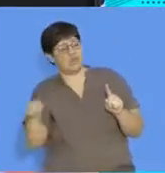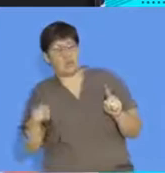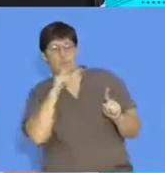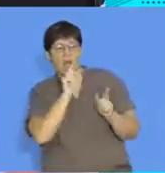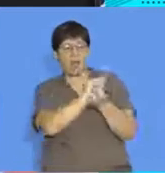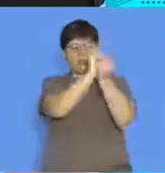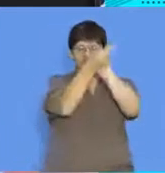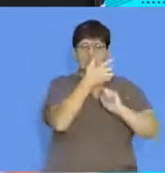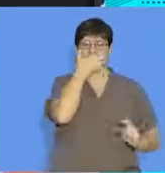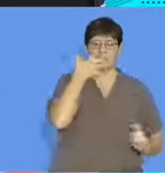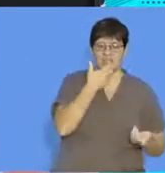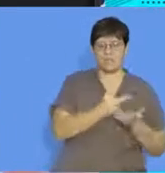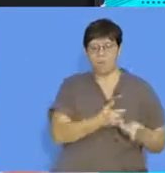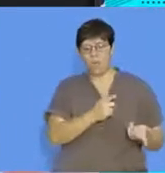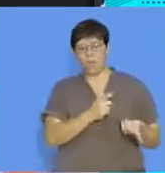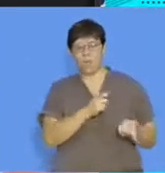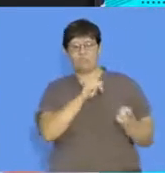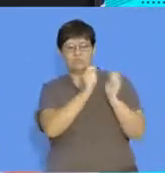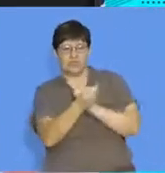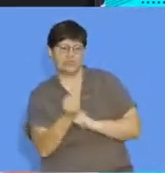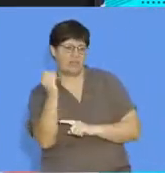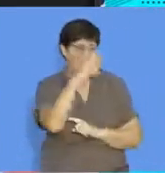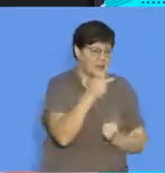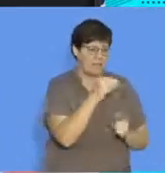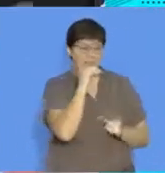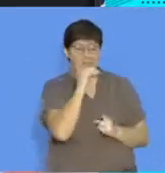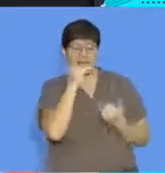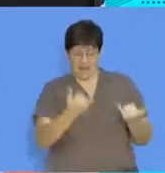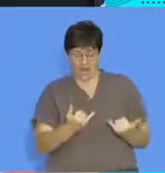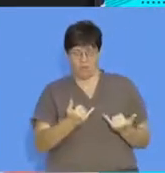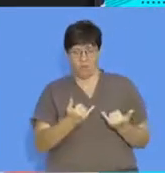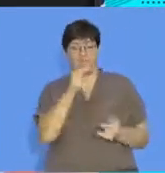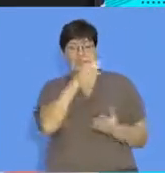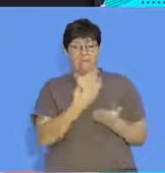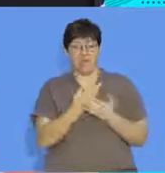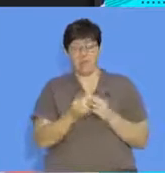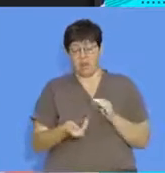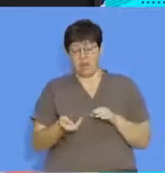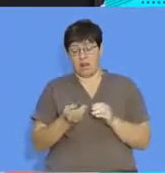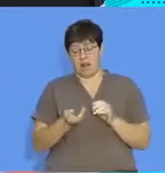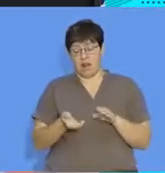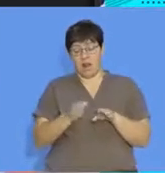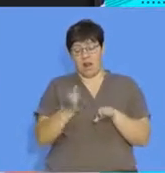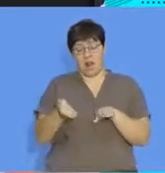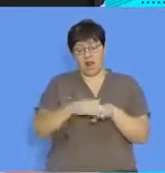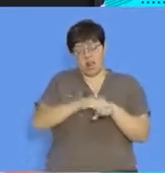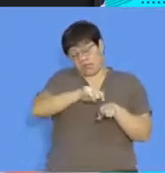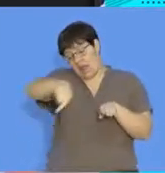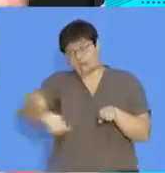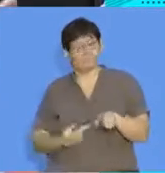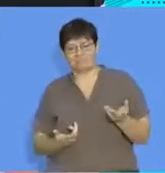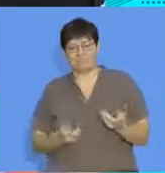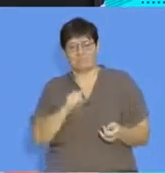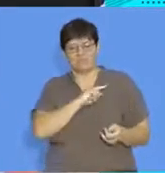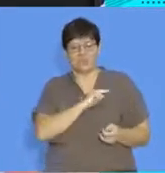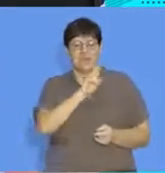circuit. Hence, we would use the term lost volts. The same implies, I think we can use the term V